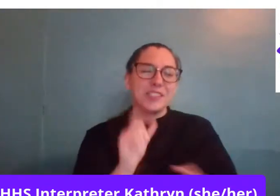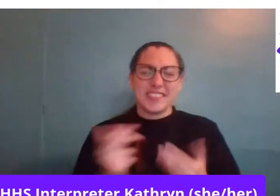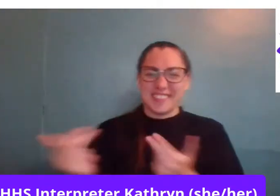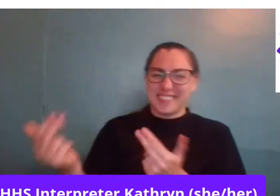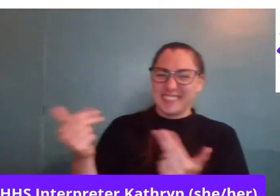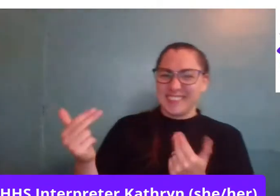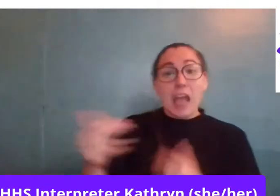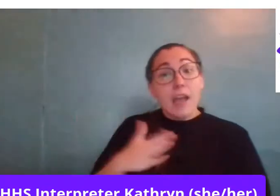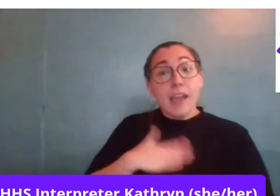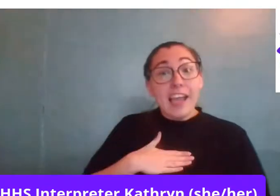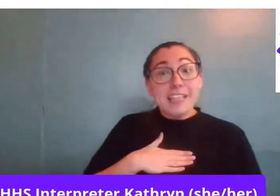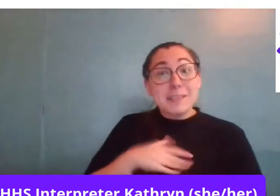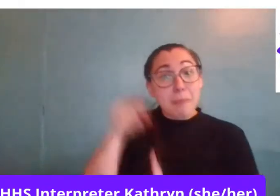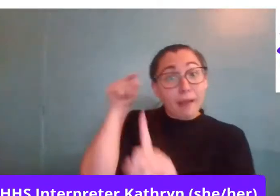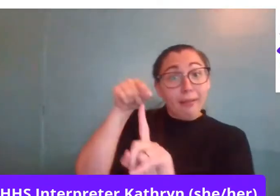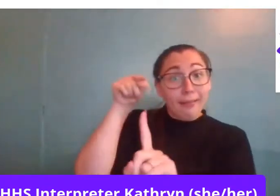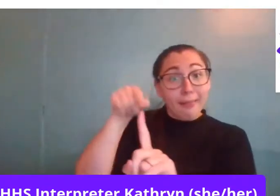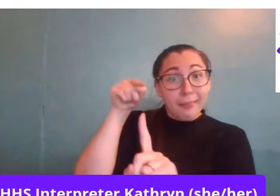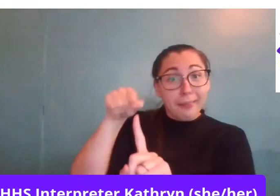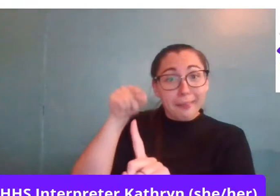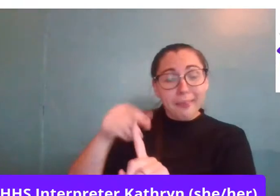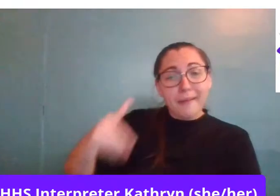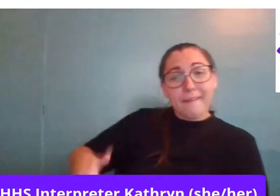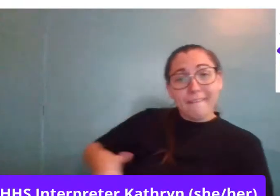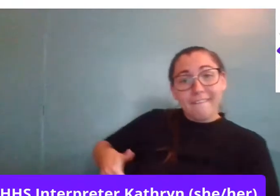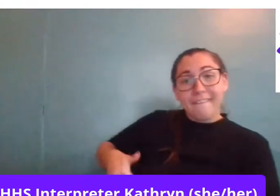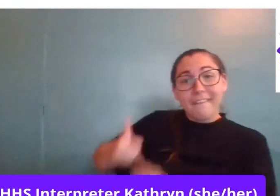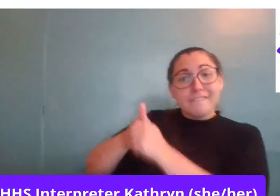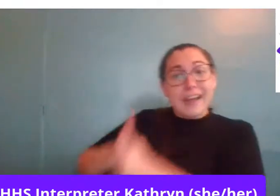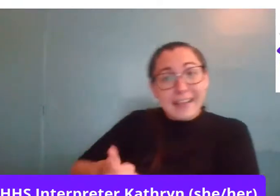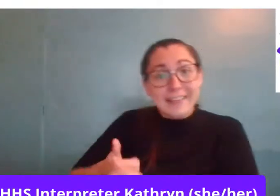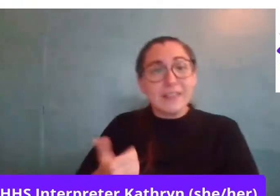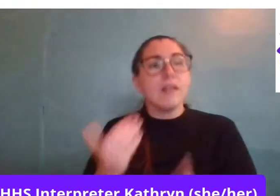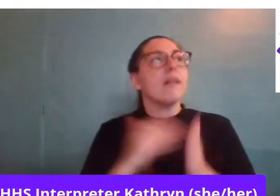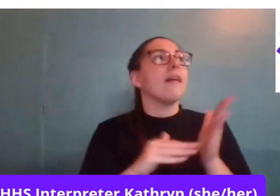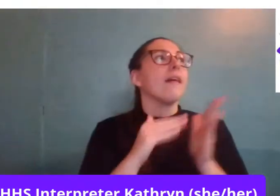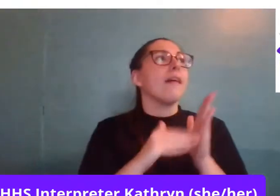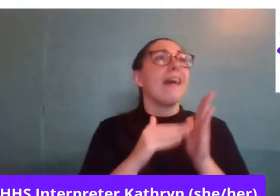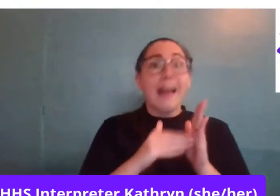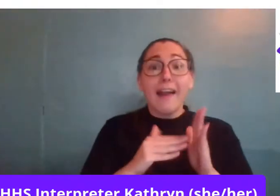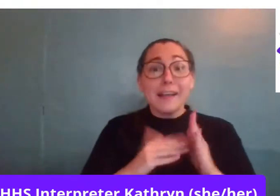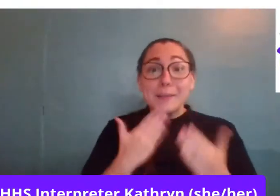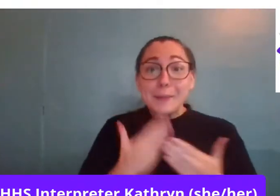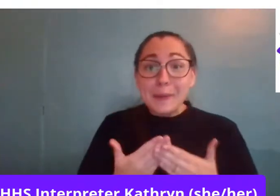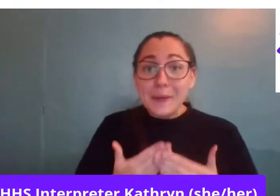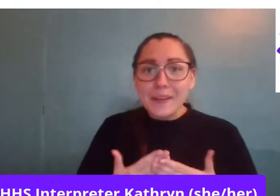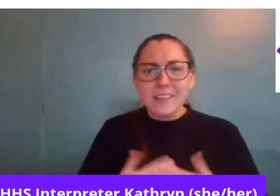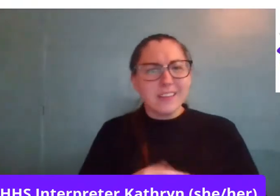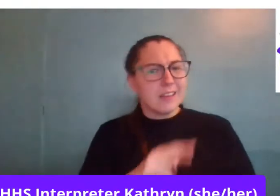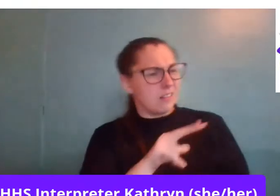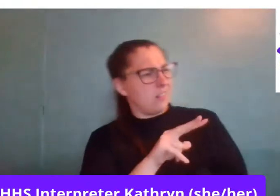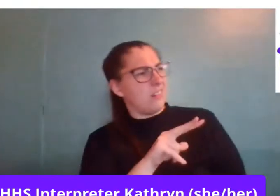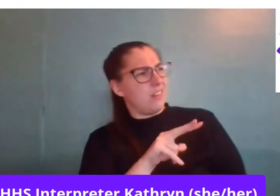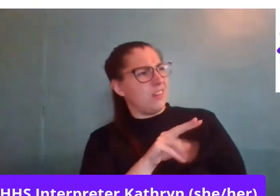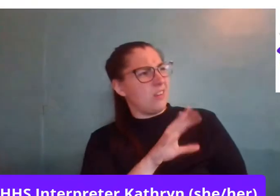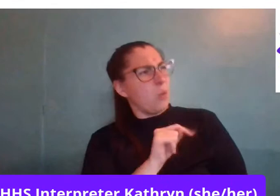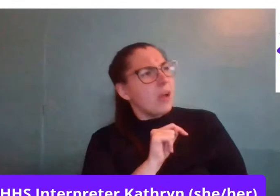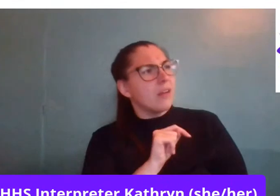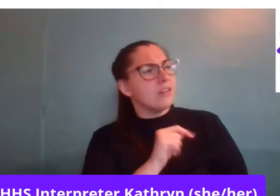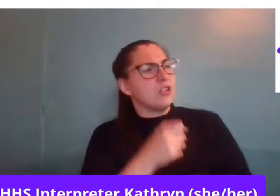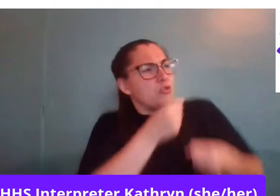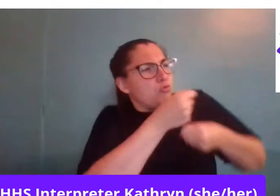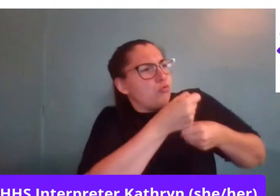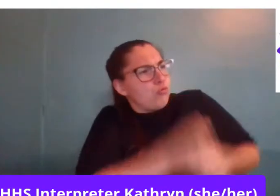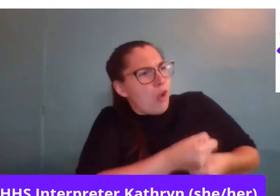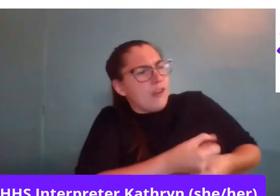It's my go-to. It's my go-to, Malik. It's my go-to. What? Dr. Kimberly, trust your gut. Yeah,